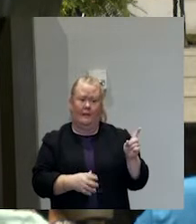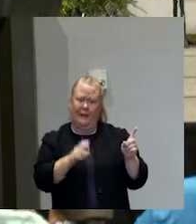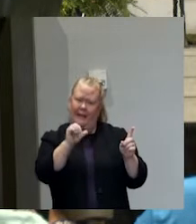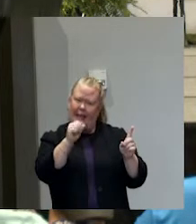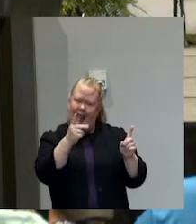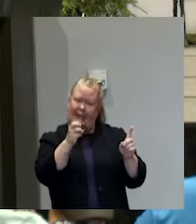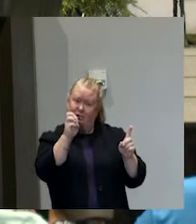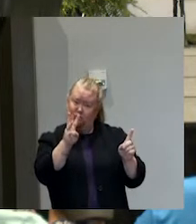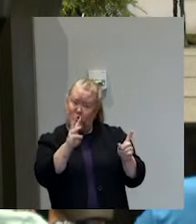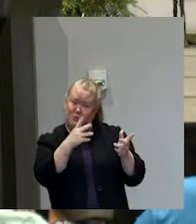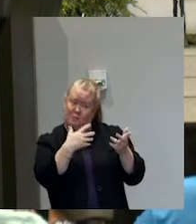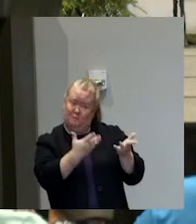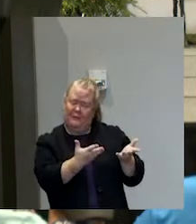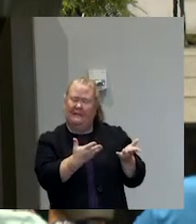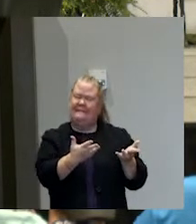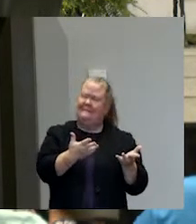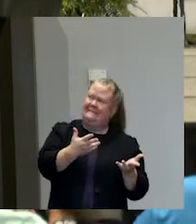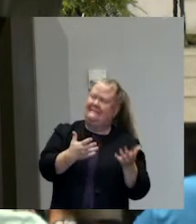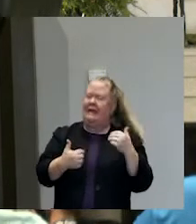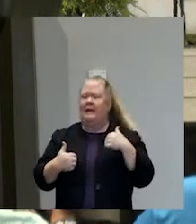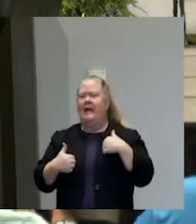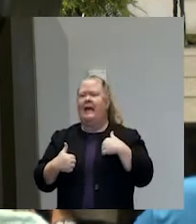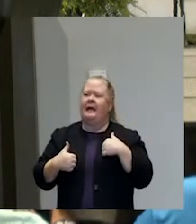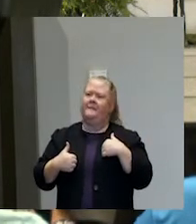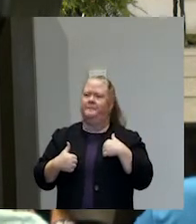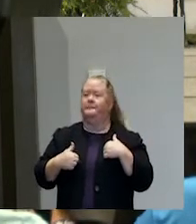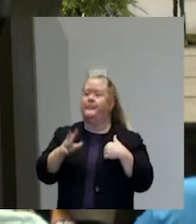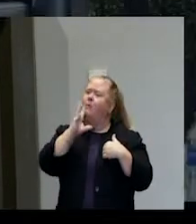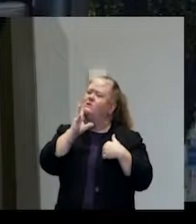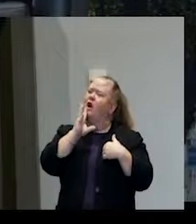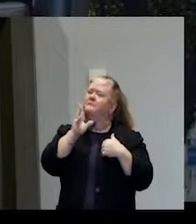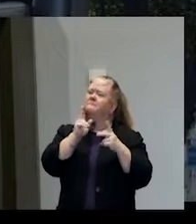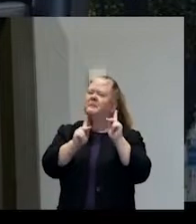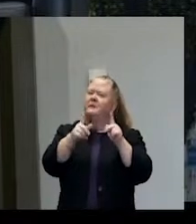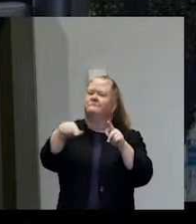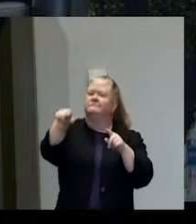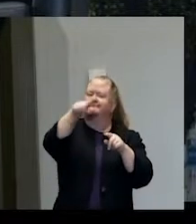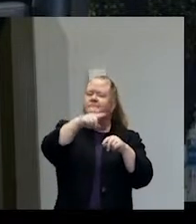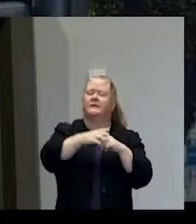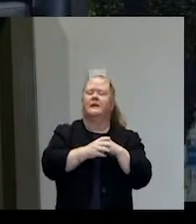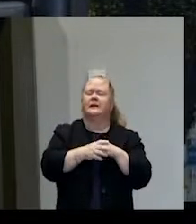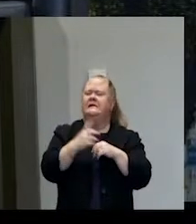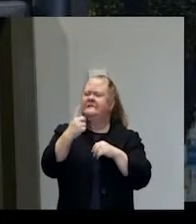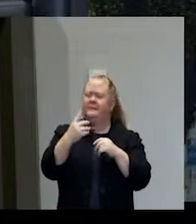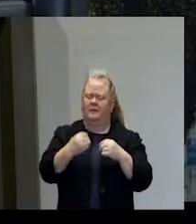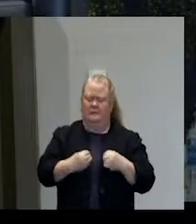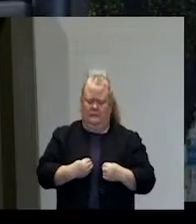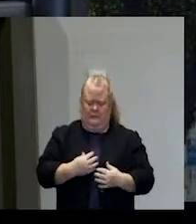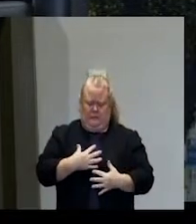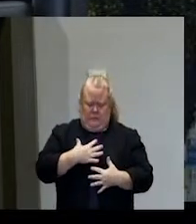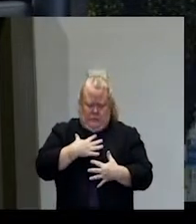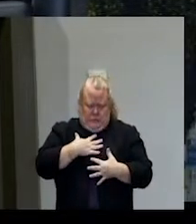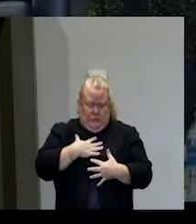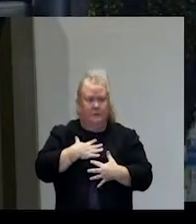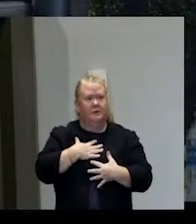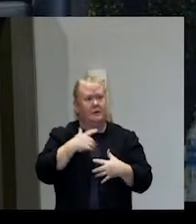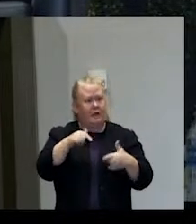It's. I was talking with some people about this earlier. There's something about it, like inspiration, especially in our community,